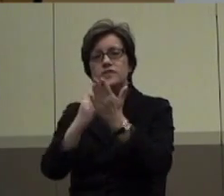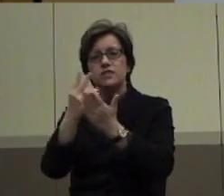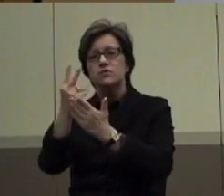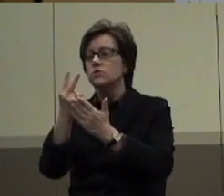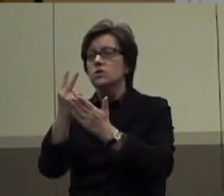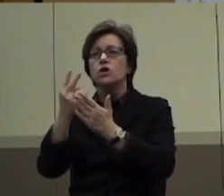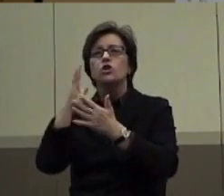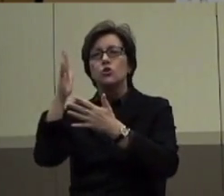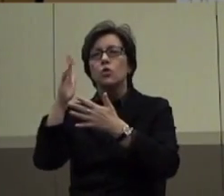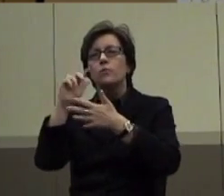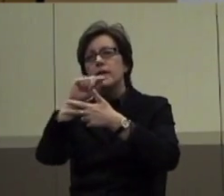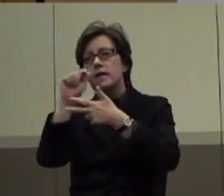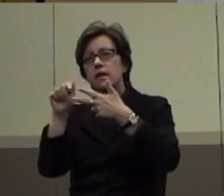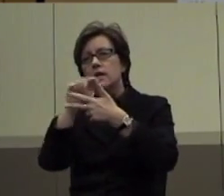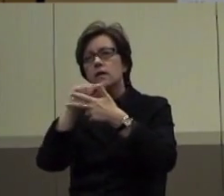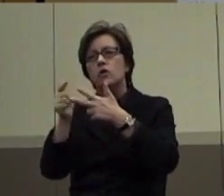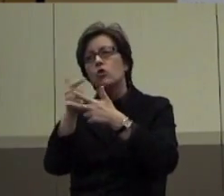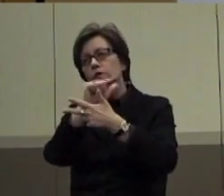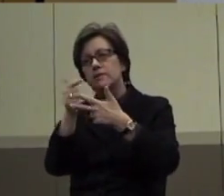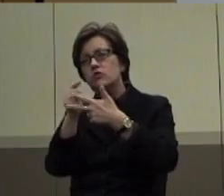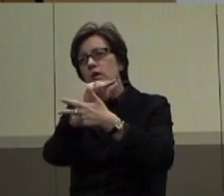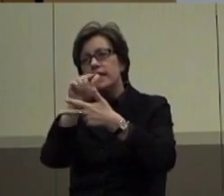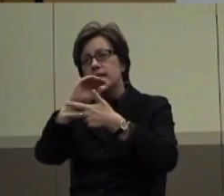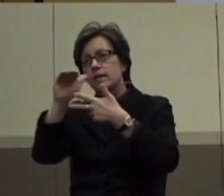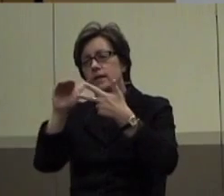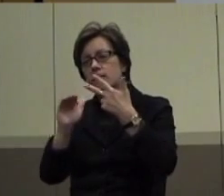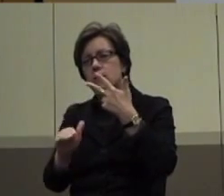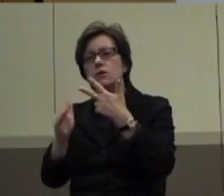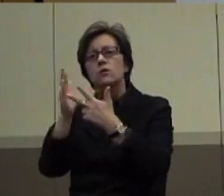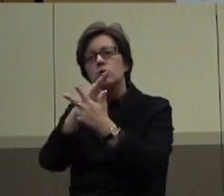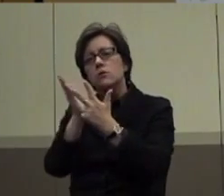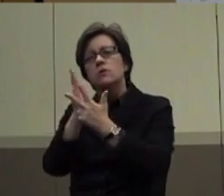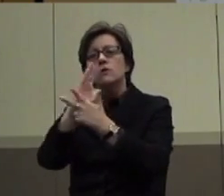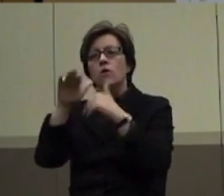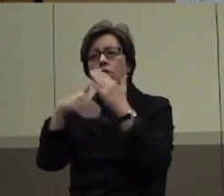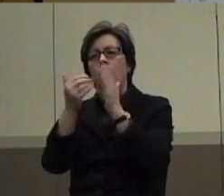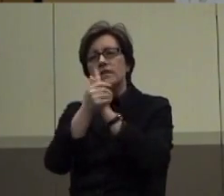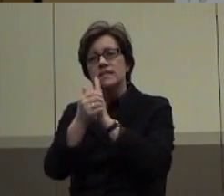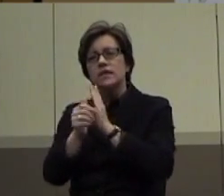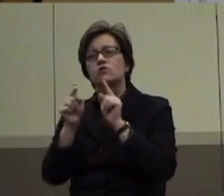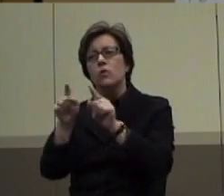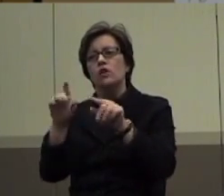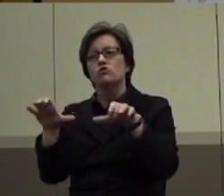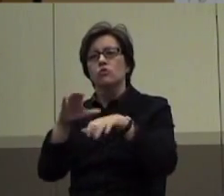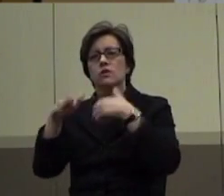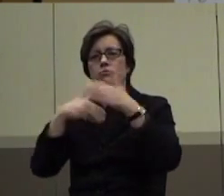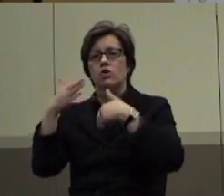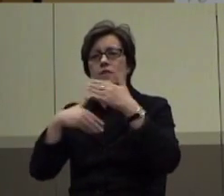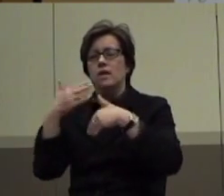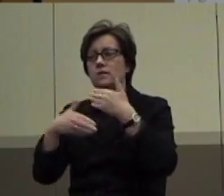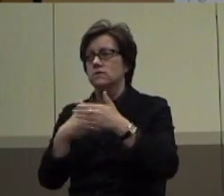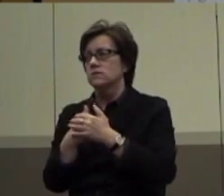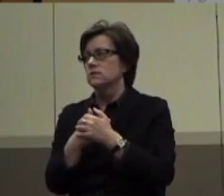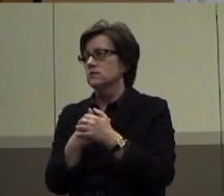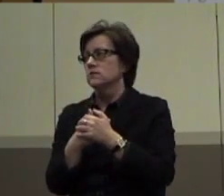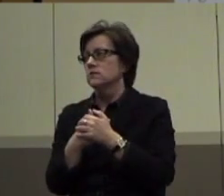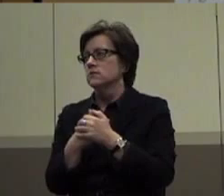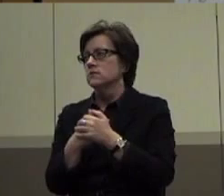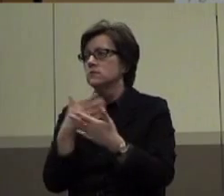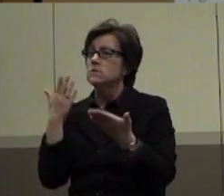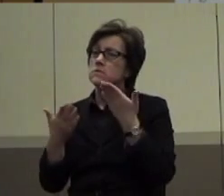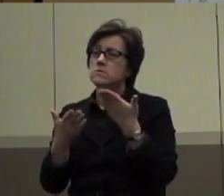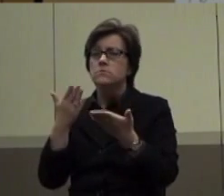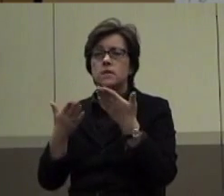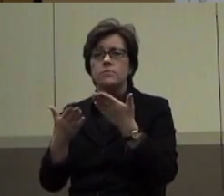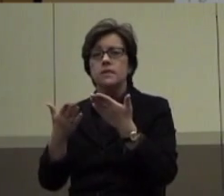yourself moving back and forth between the skills as you're doing the process. You may have to